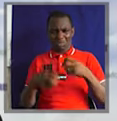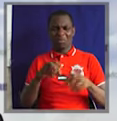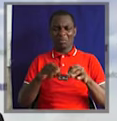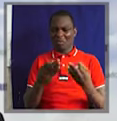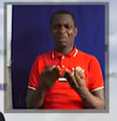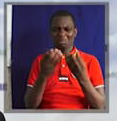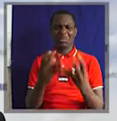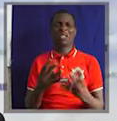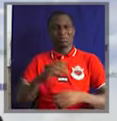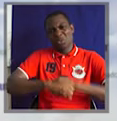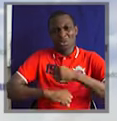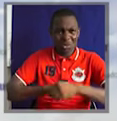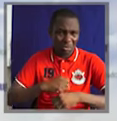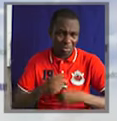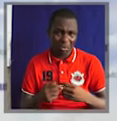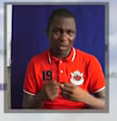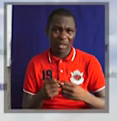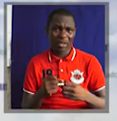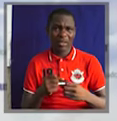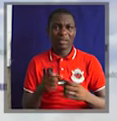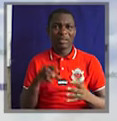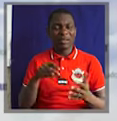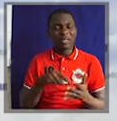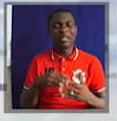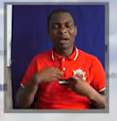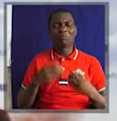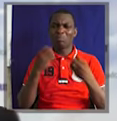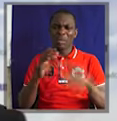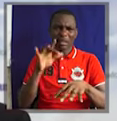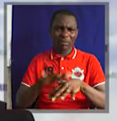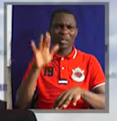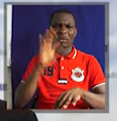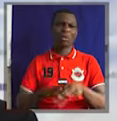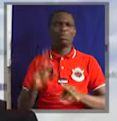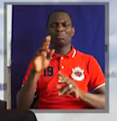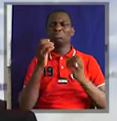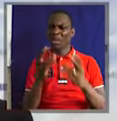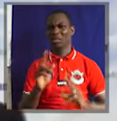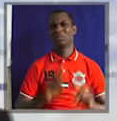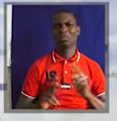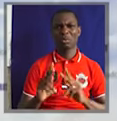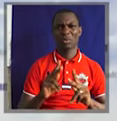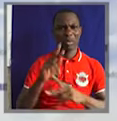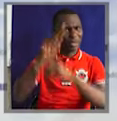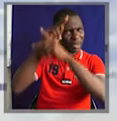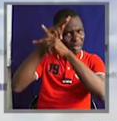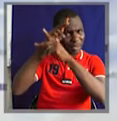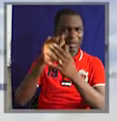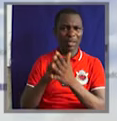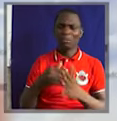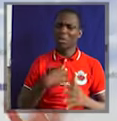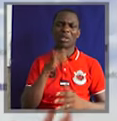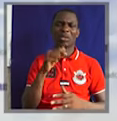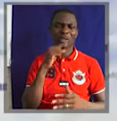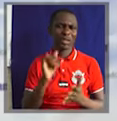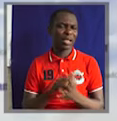mu saa nneɛma yi anya nsunsuansoɔ ɛwɔ nipa bebree abrabɔ so. Fato wotirim sɛ ɛnyɛ deɛ